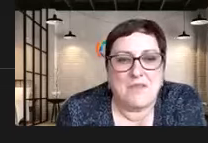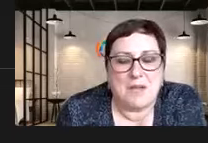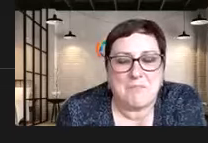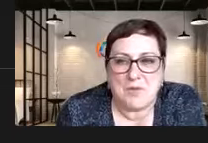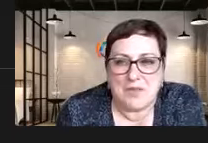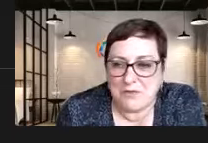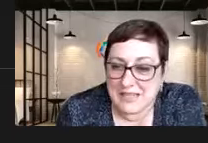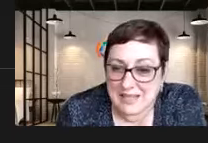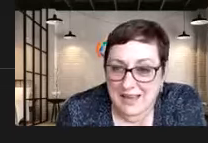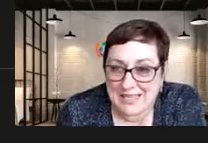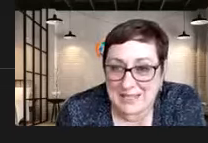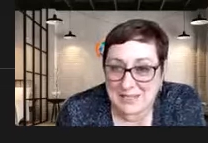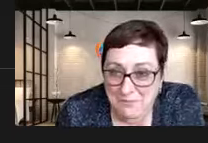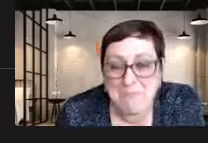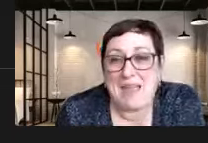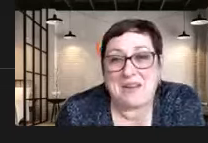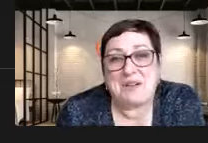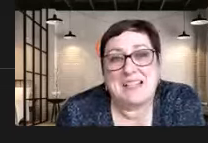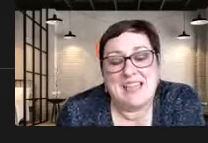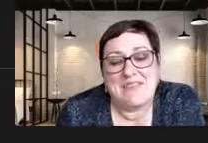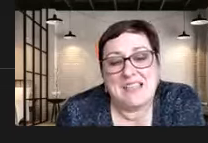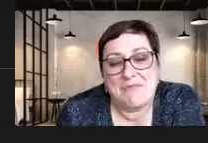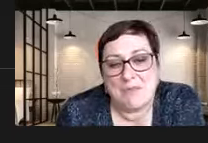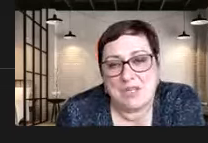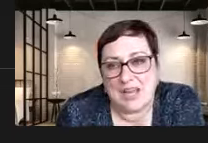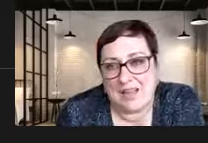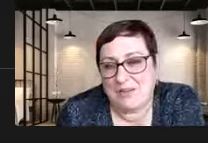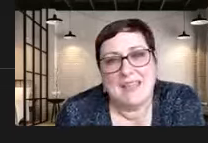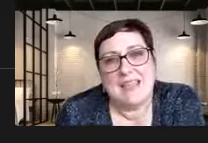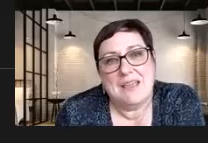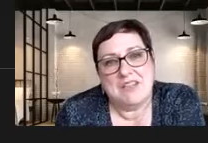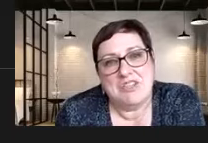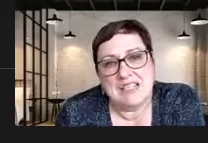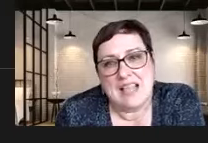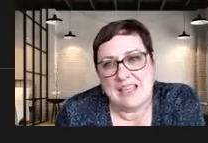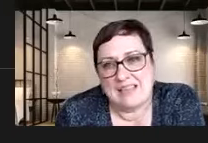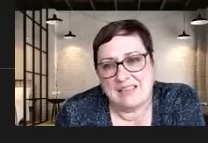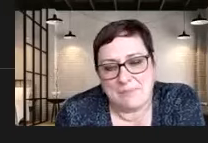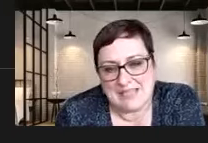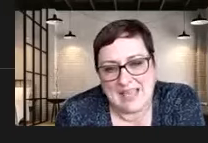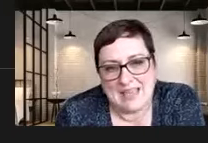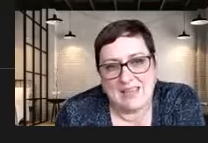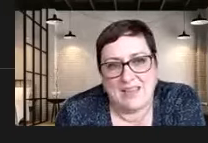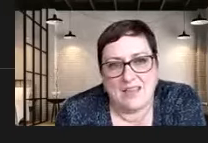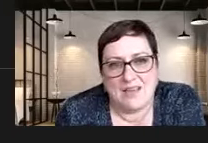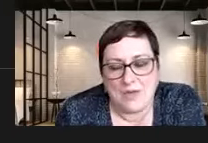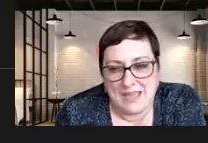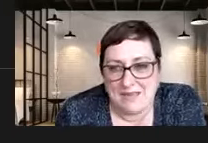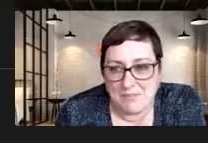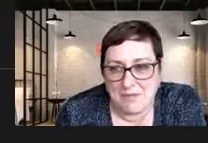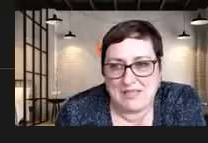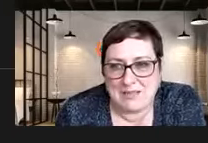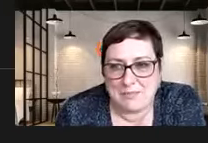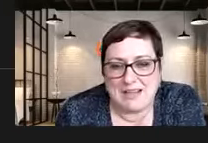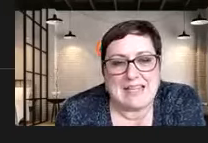of going through these slides in a timely manner to get this information out. But just like Debbie said,